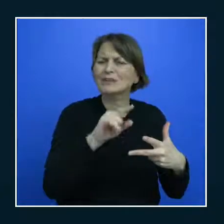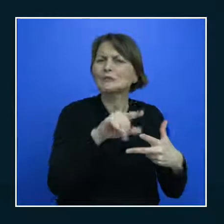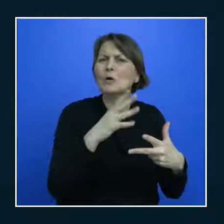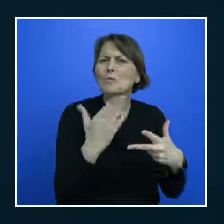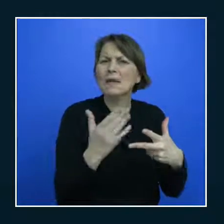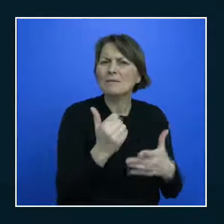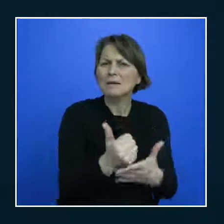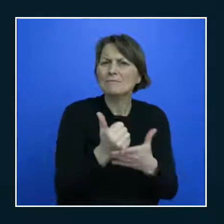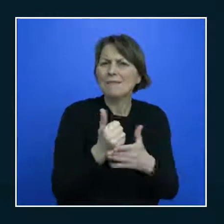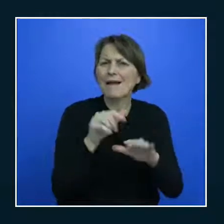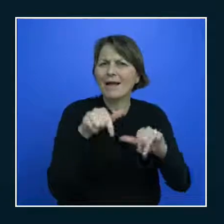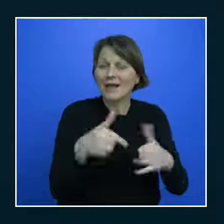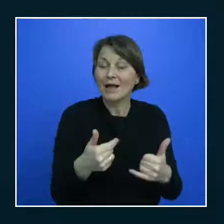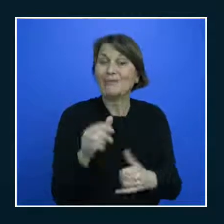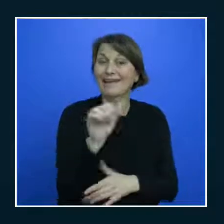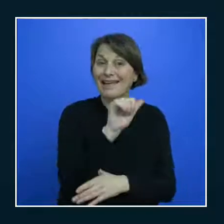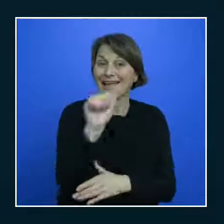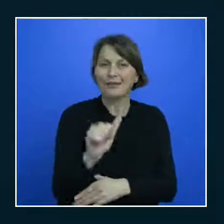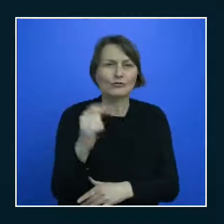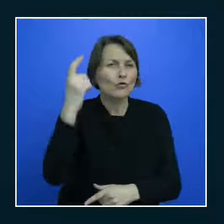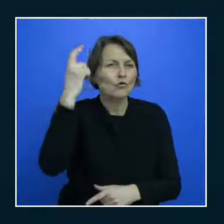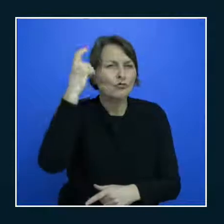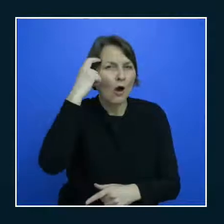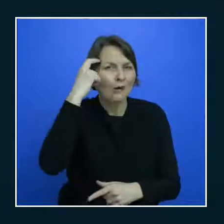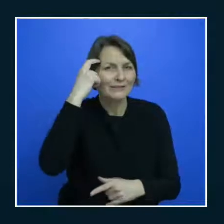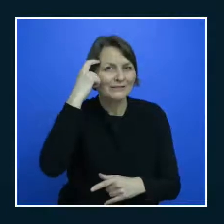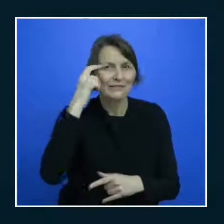Cognitive Search. What is it?